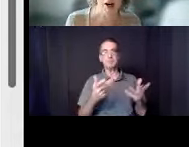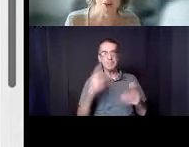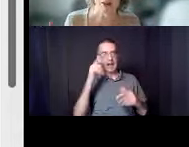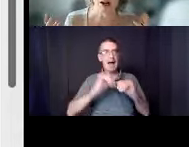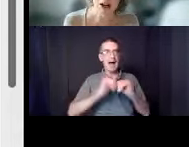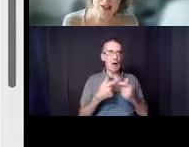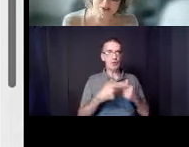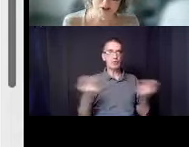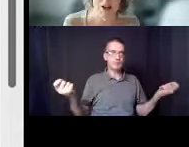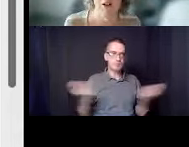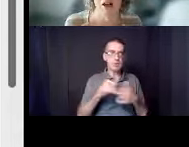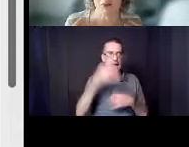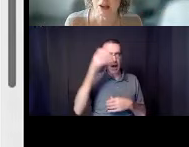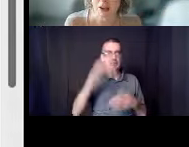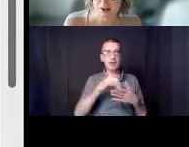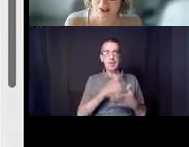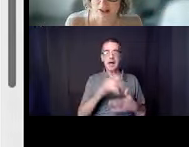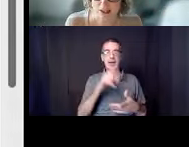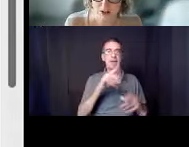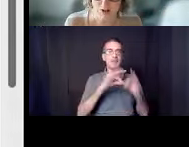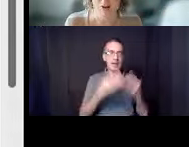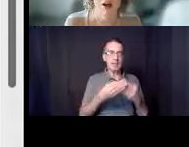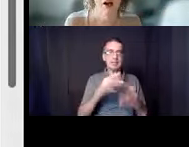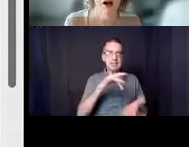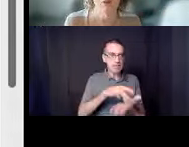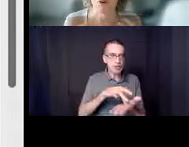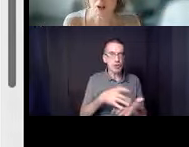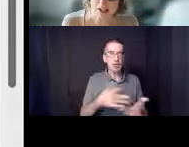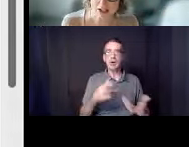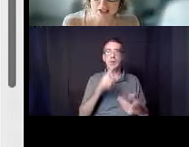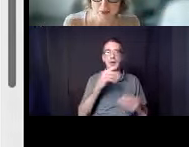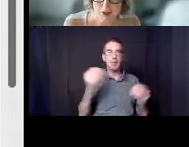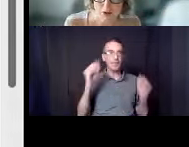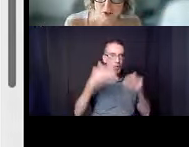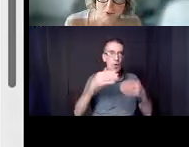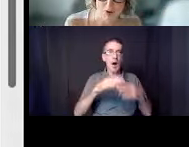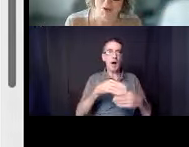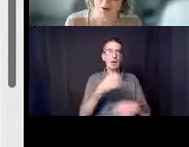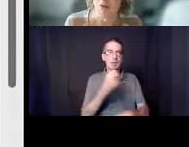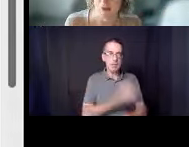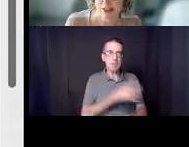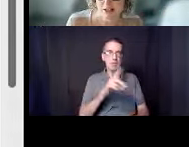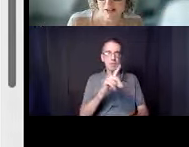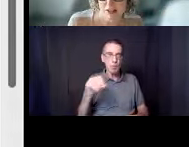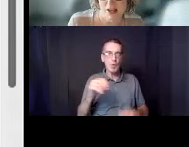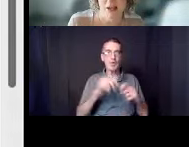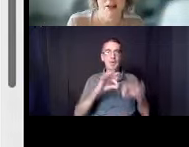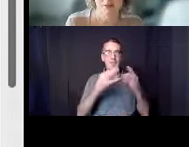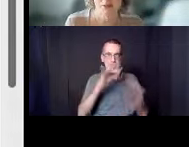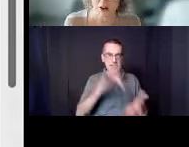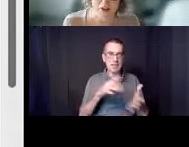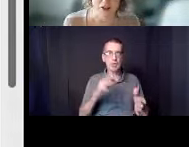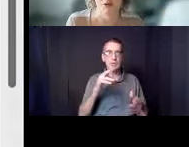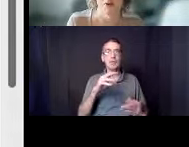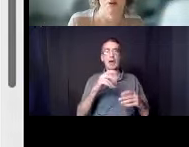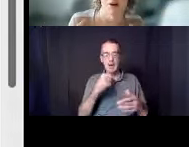about how to bring the concepts that are in it, like being family-centered, focusing on substance use disorders from a family-centered lens,